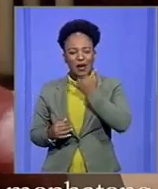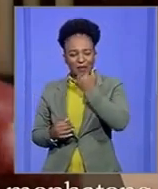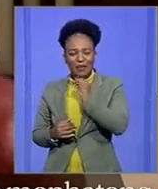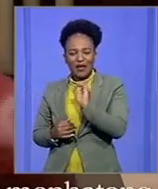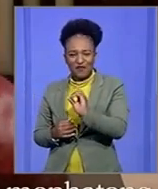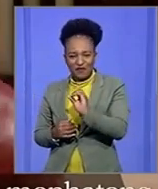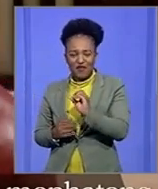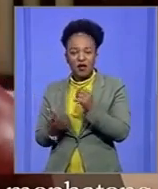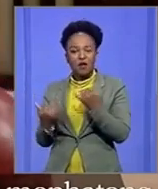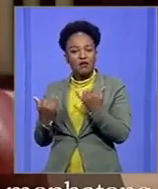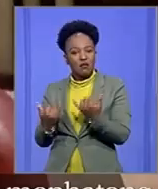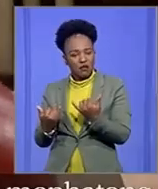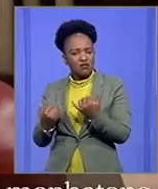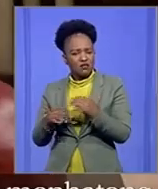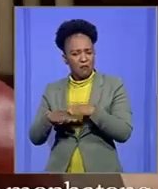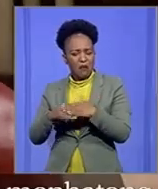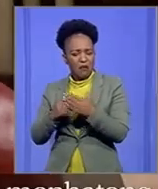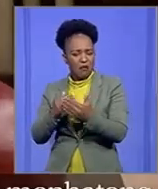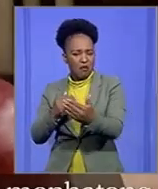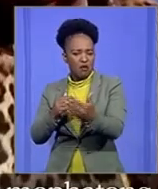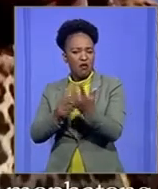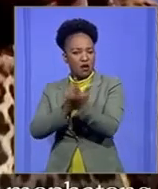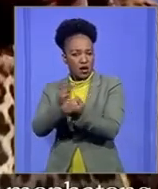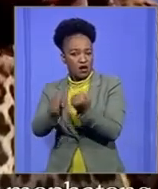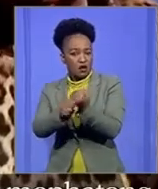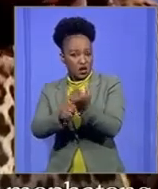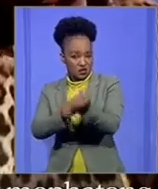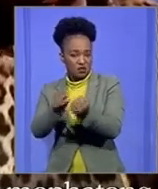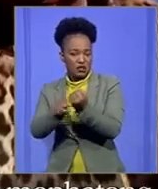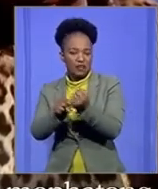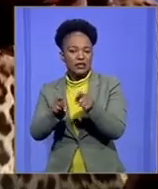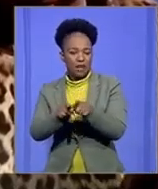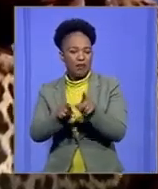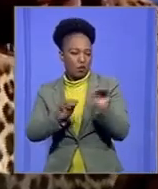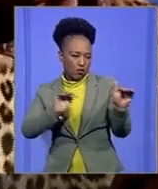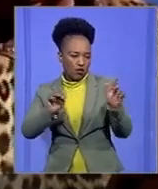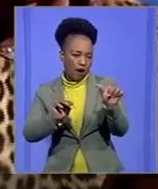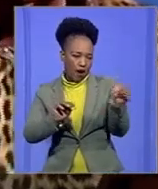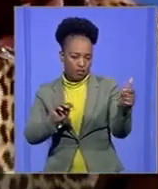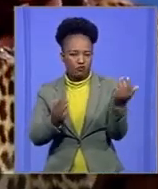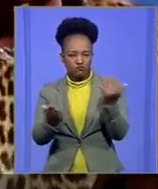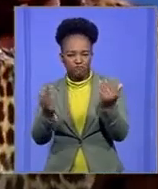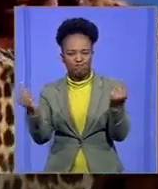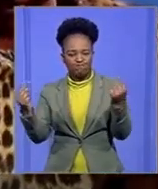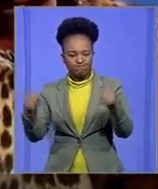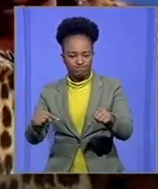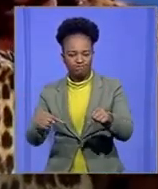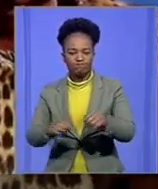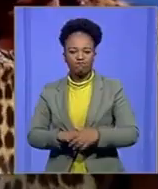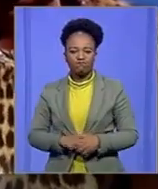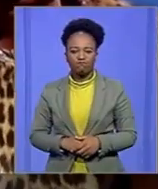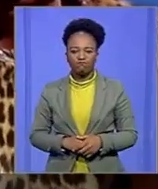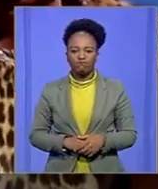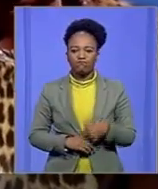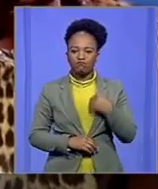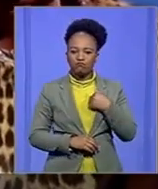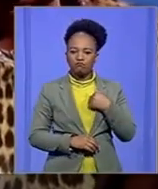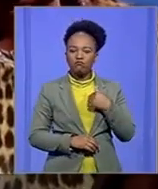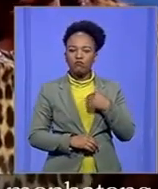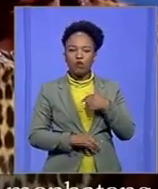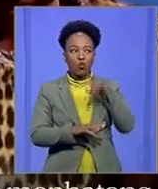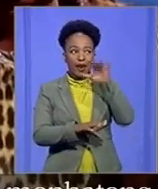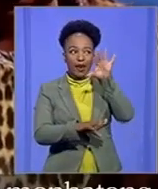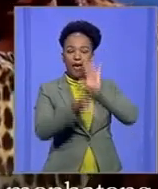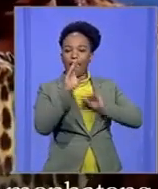because ka mengwaga e latelang ke tlo ntsha ba bang le bohlokwa ba koma go nna ebile gore re ithute se ga borena re